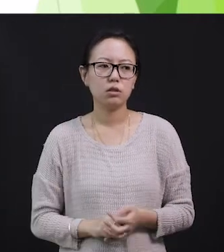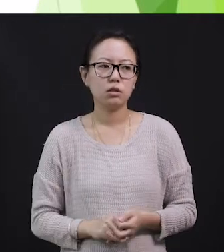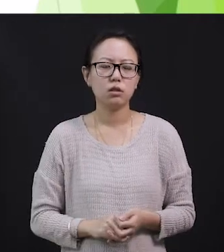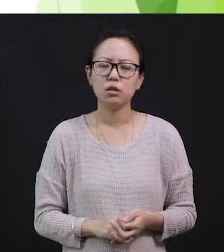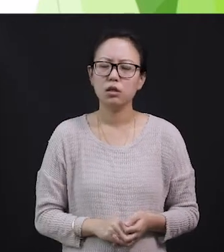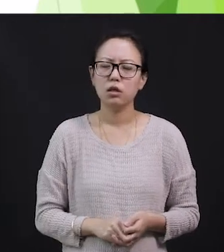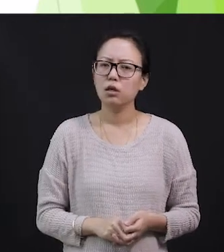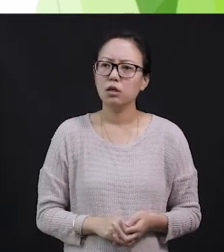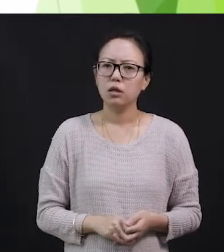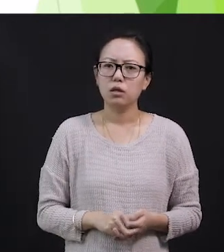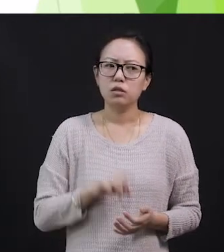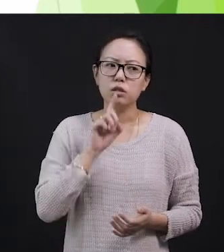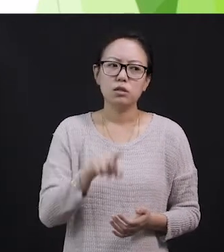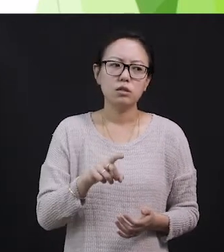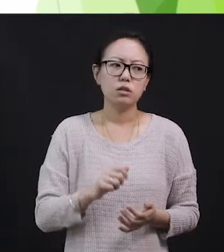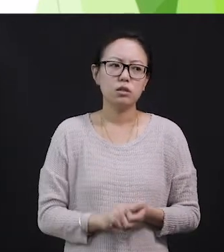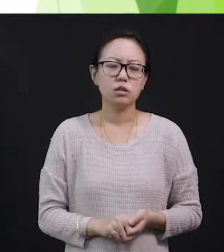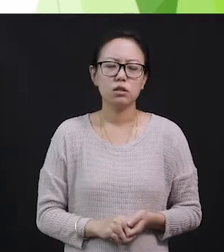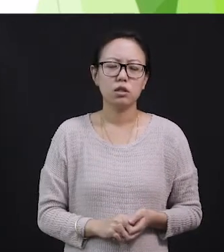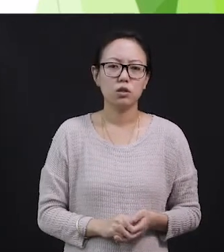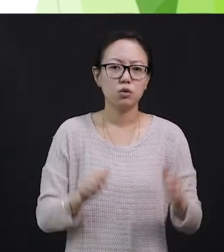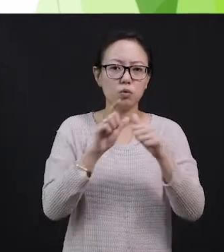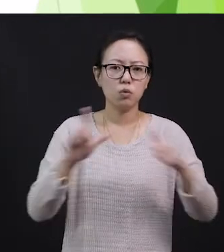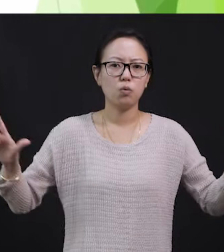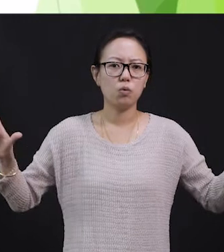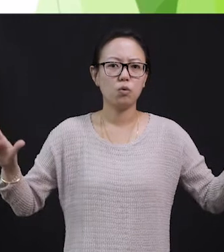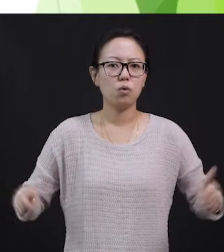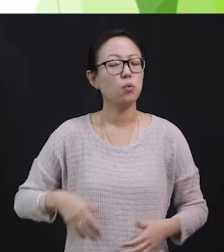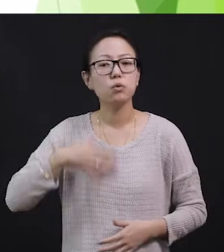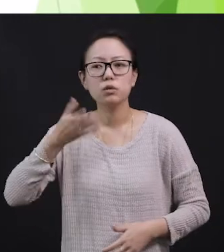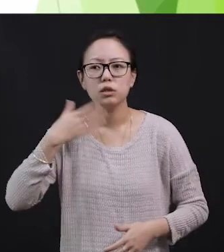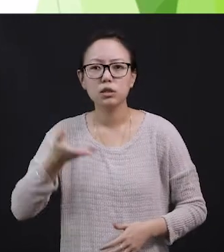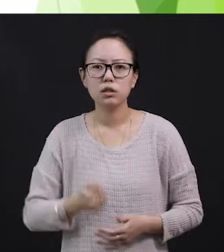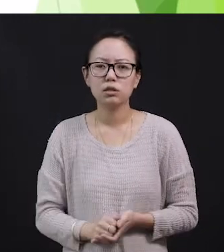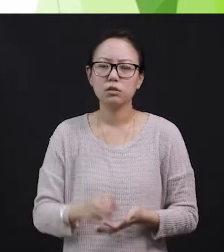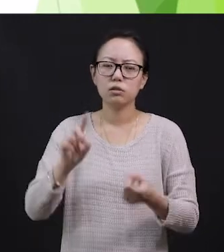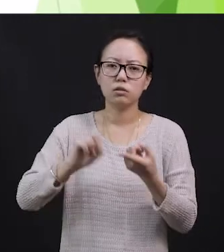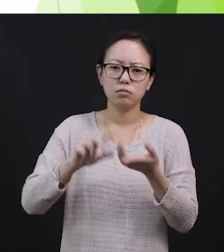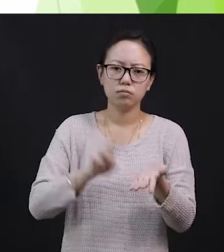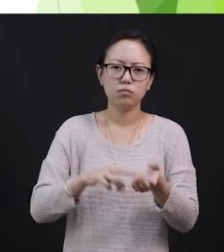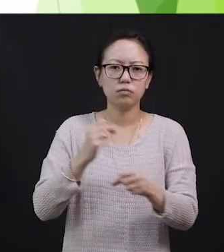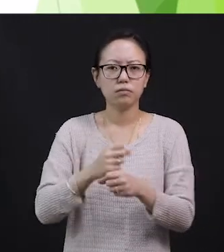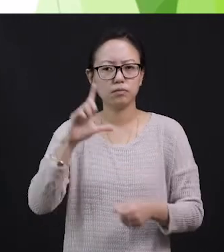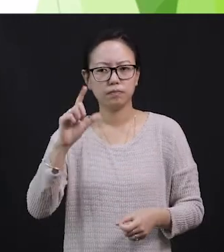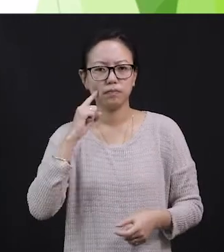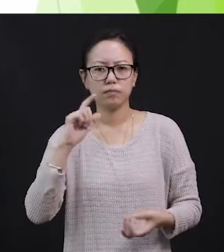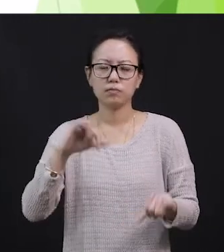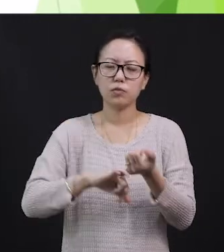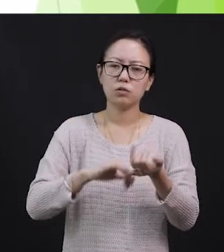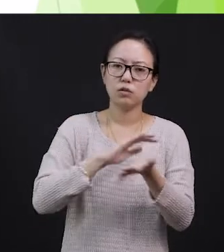but English has to coexist with the Oriental studies. So they